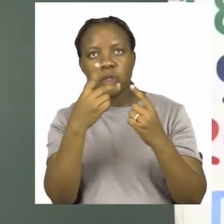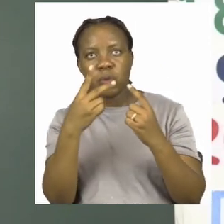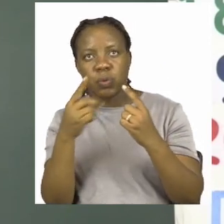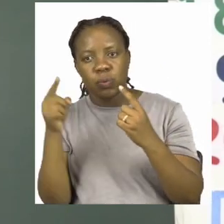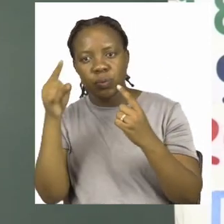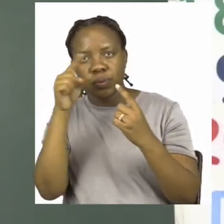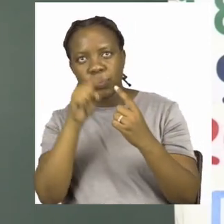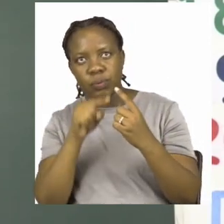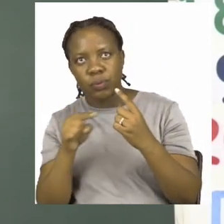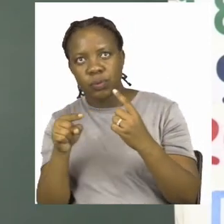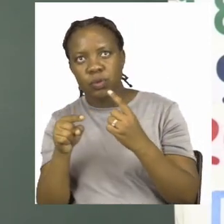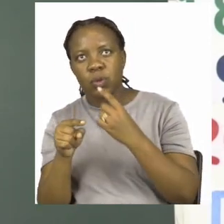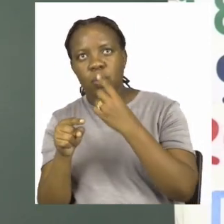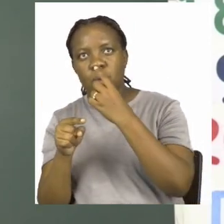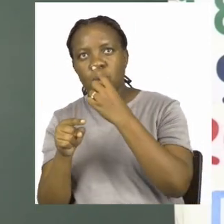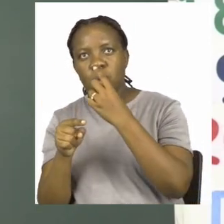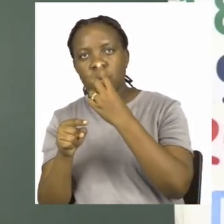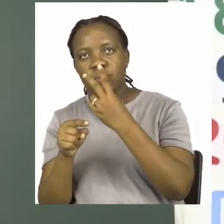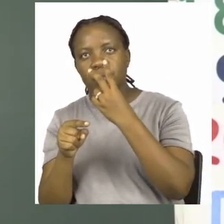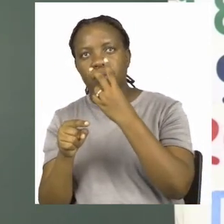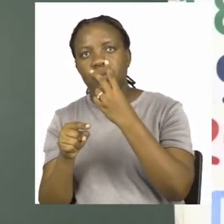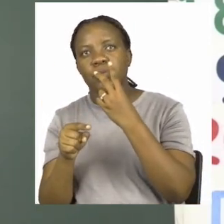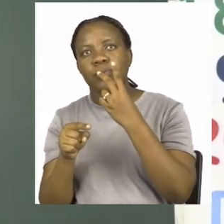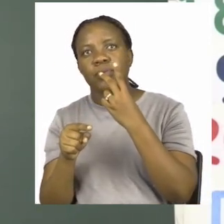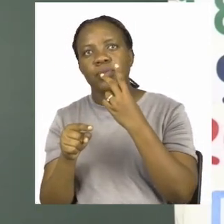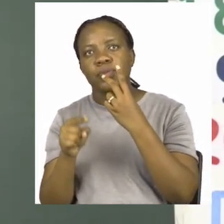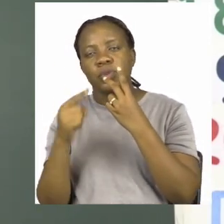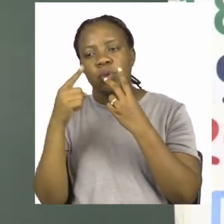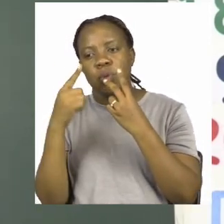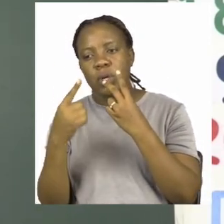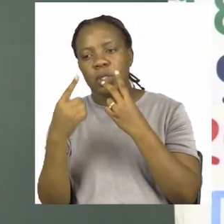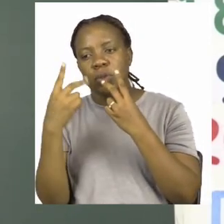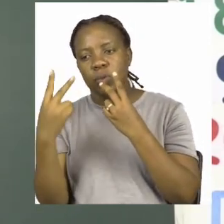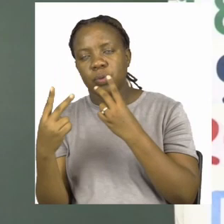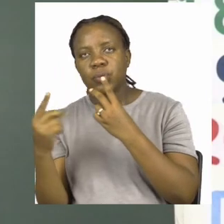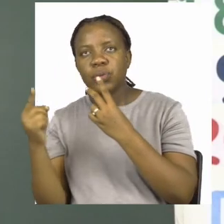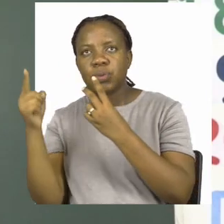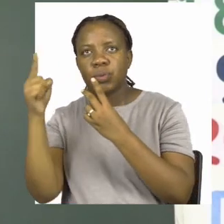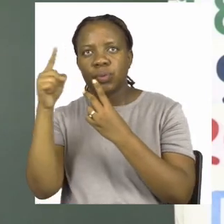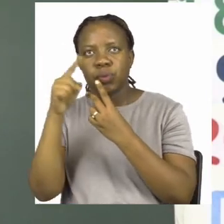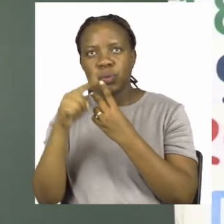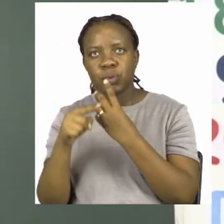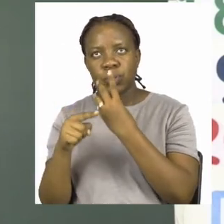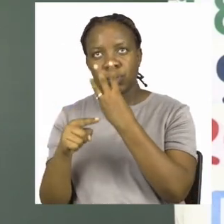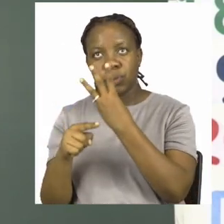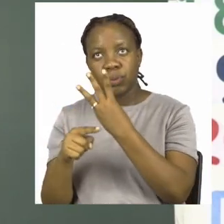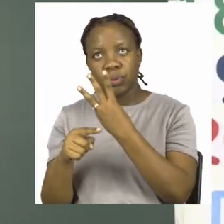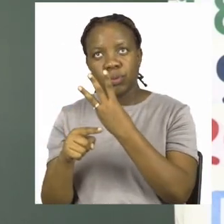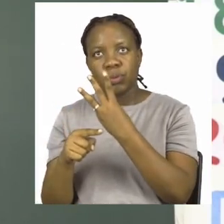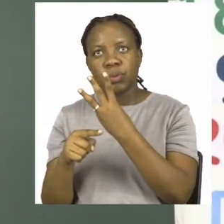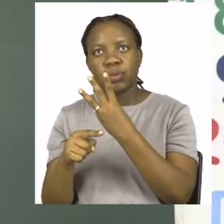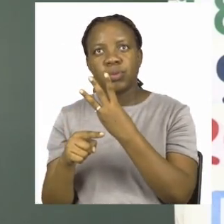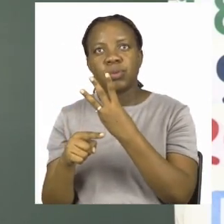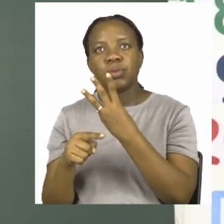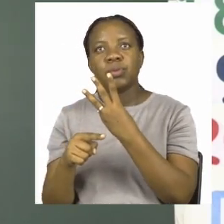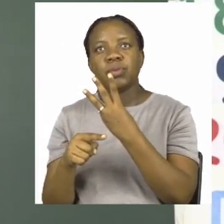2, and then we group 1, 2,